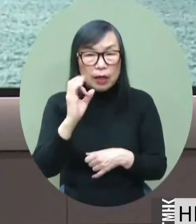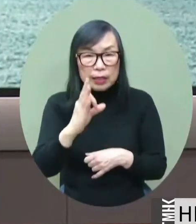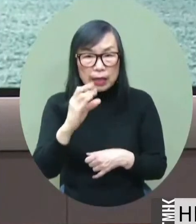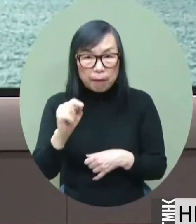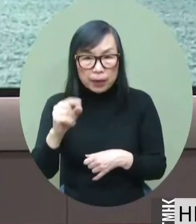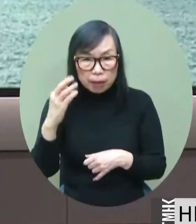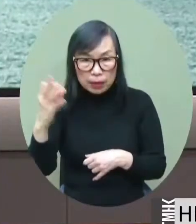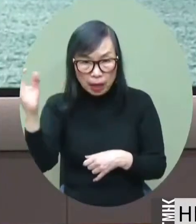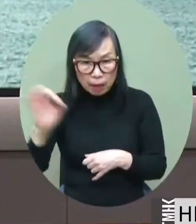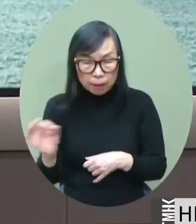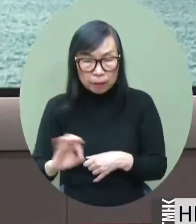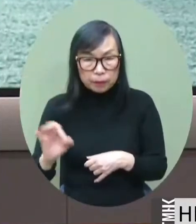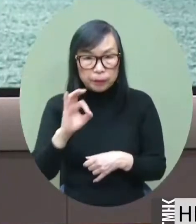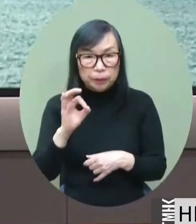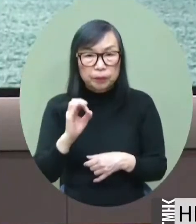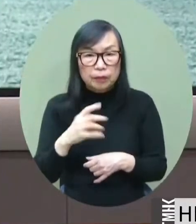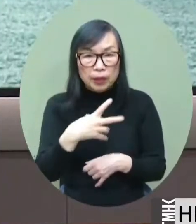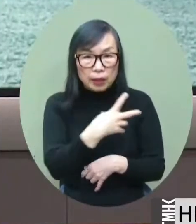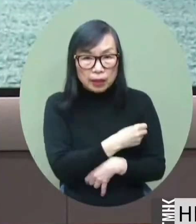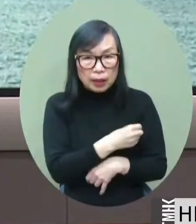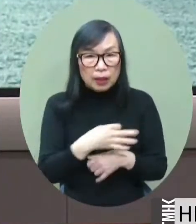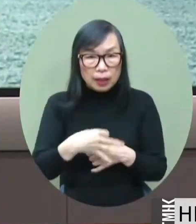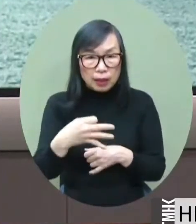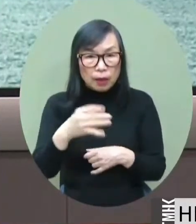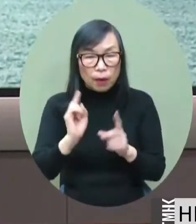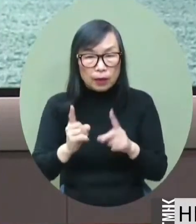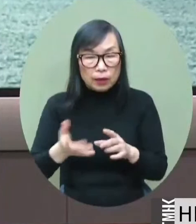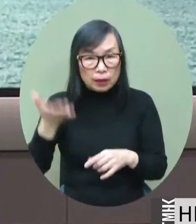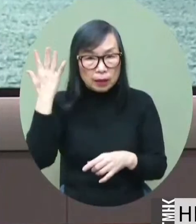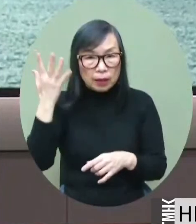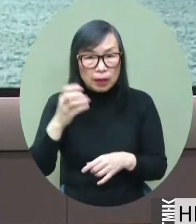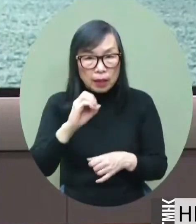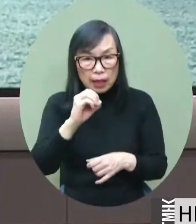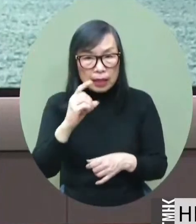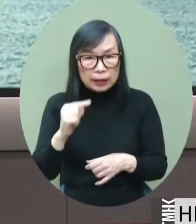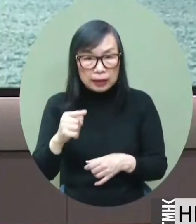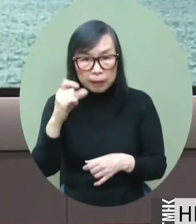jabs, 3.3%. 3 jabs or above,